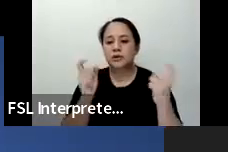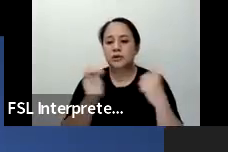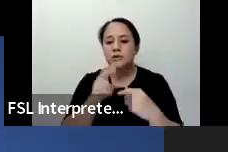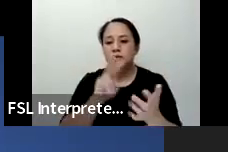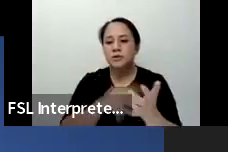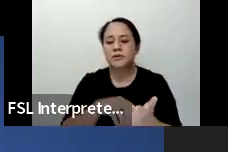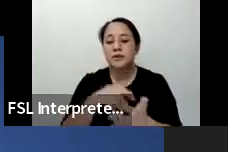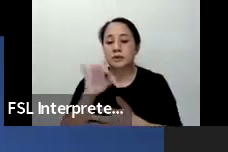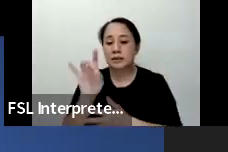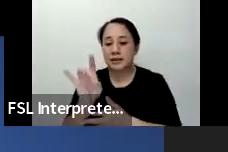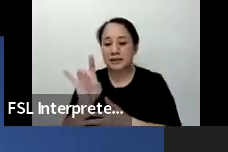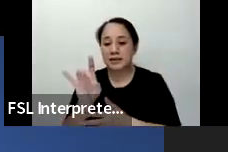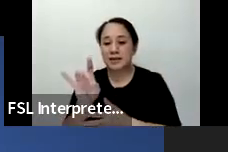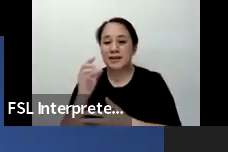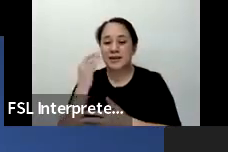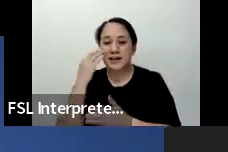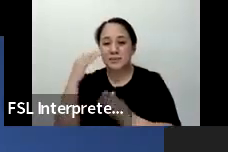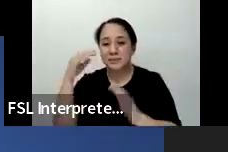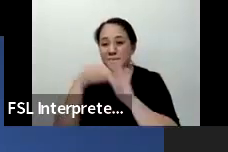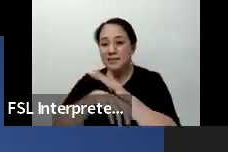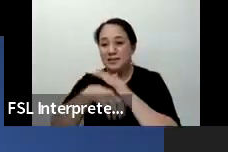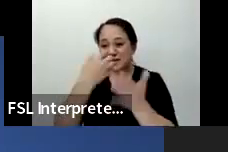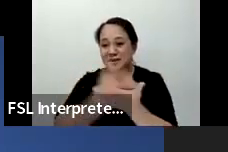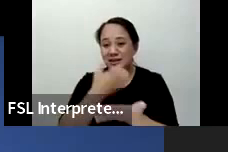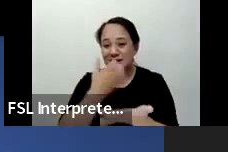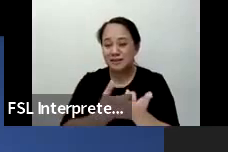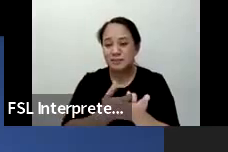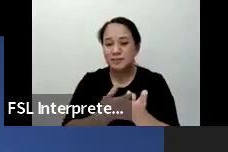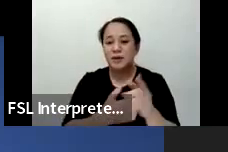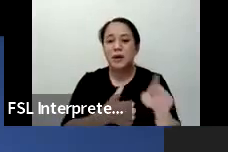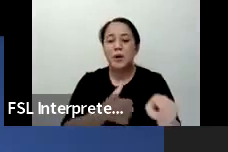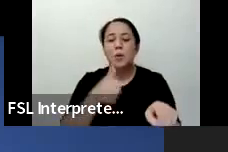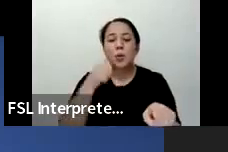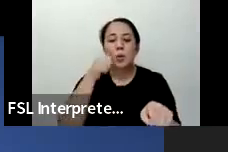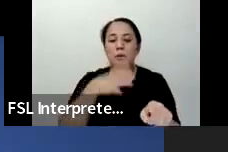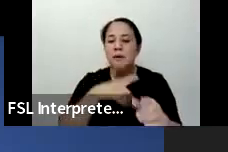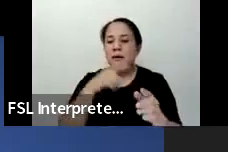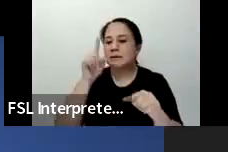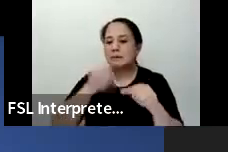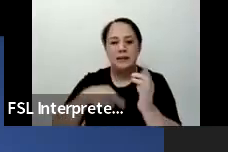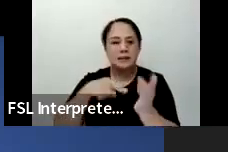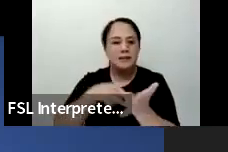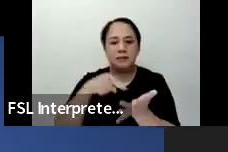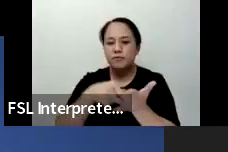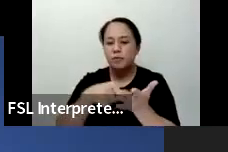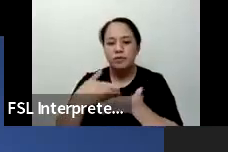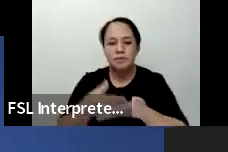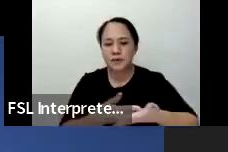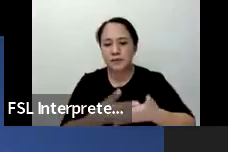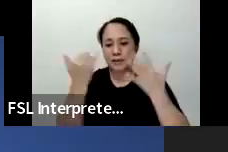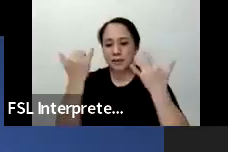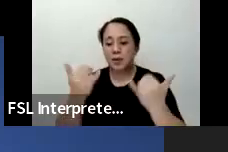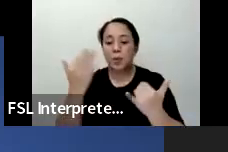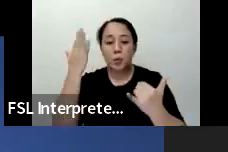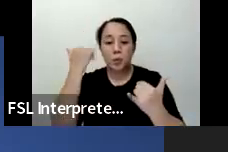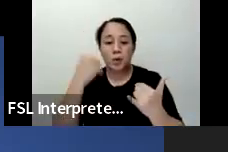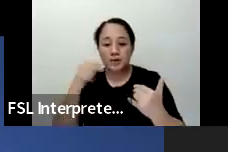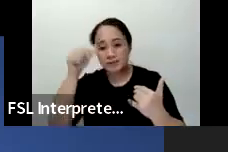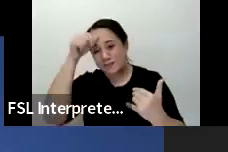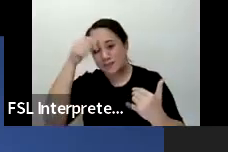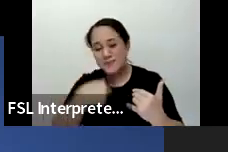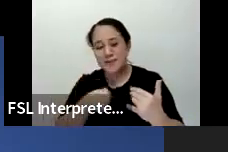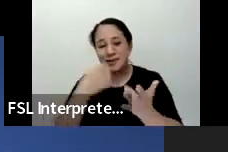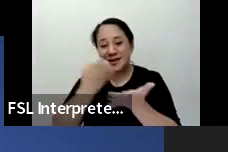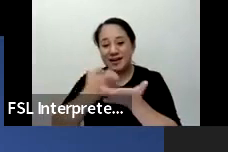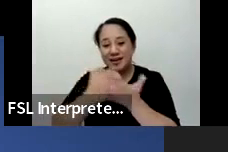Recession, with the majority of the women interviewed saying that they can't afford to have a baby right now because of the recession. So if